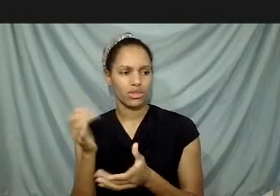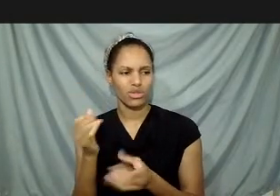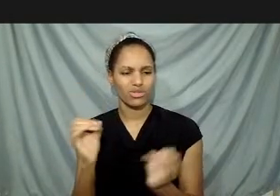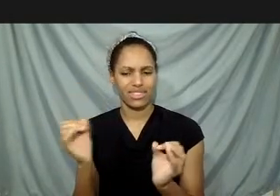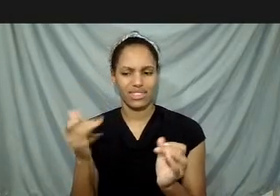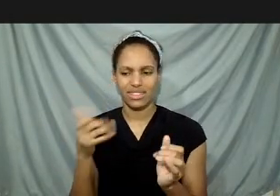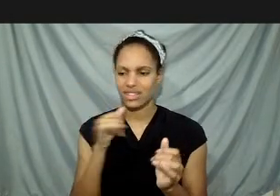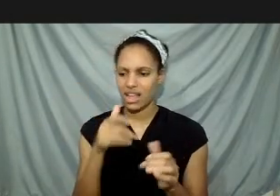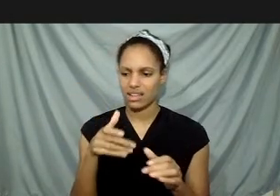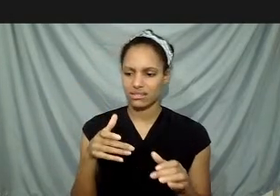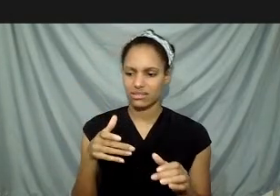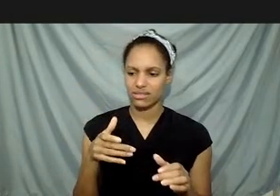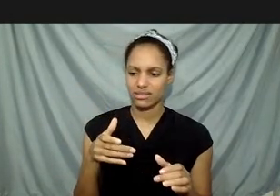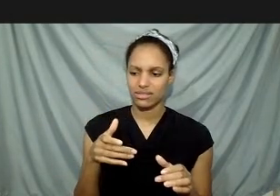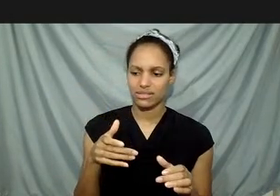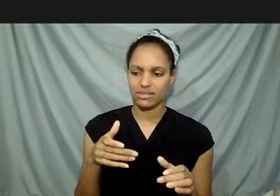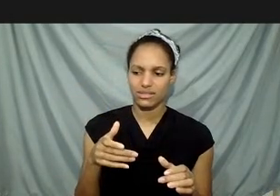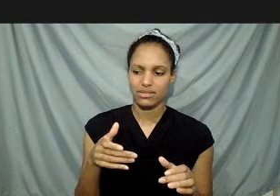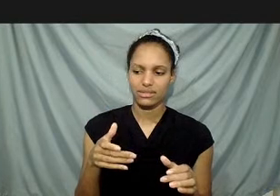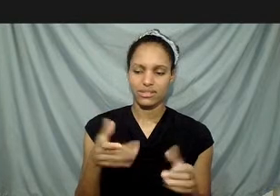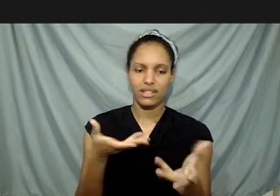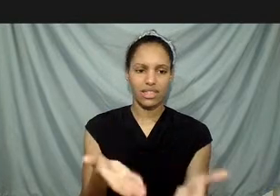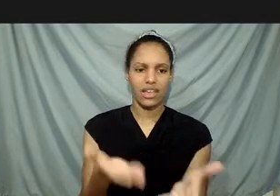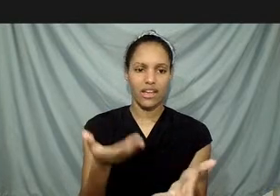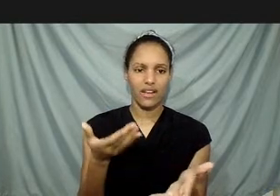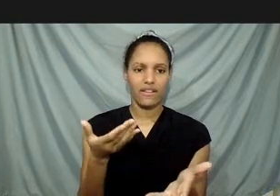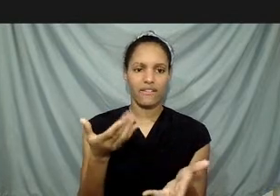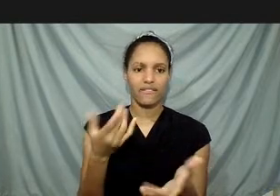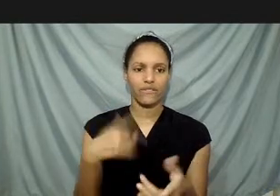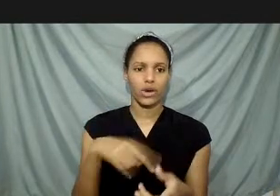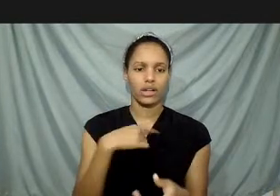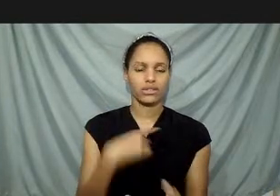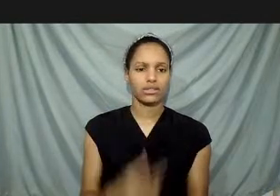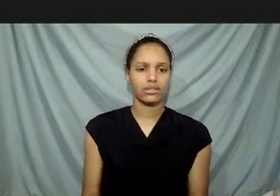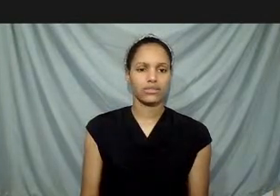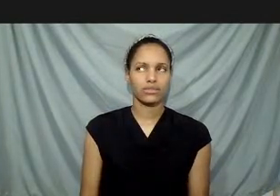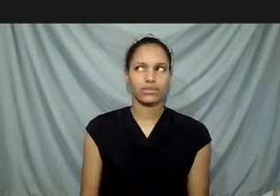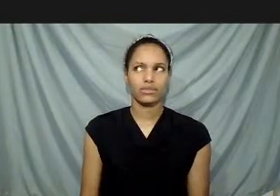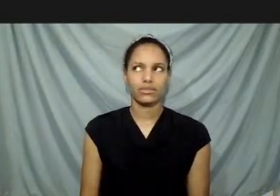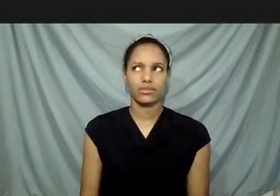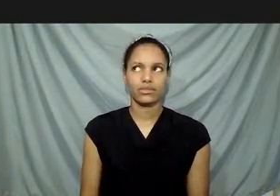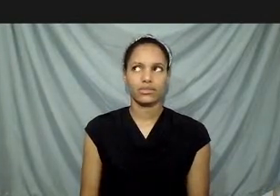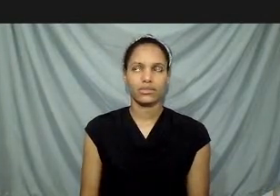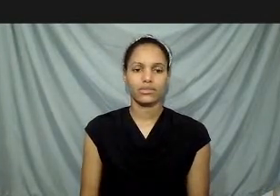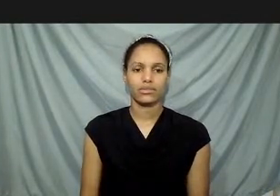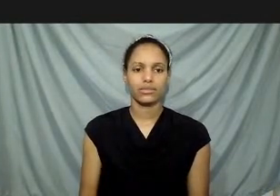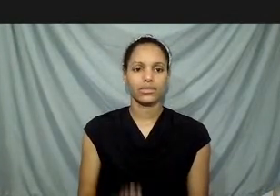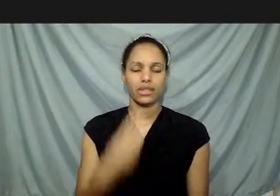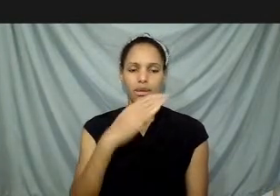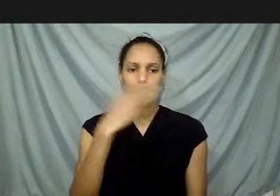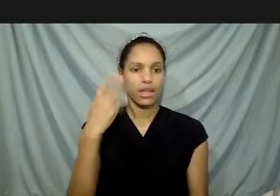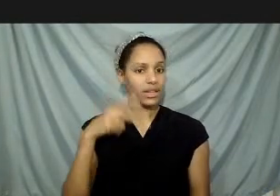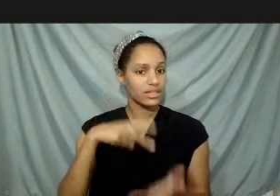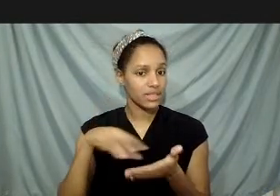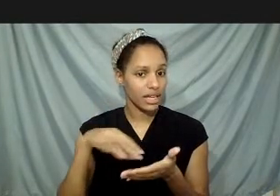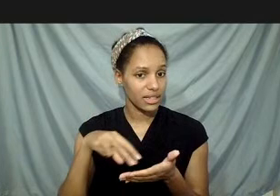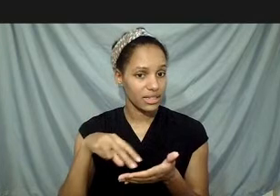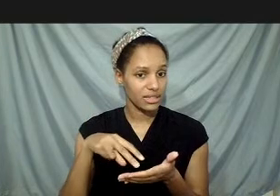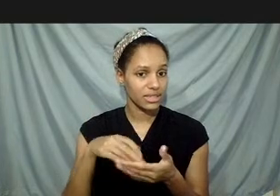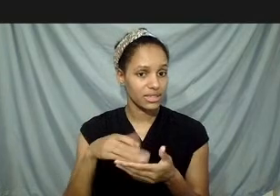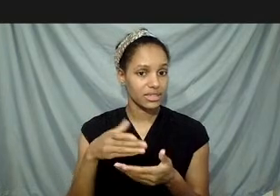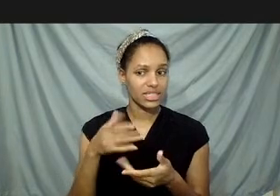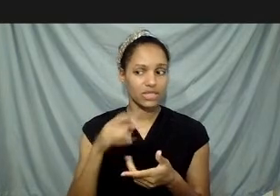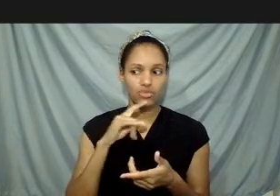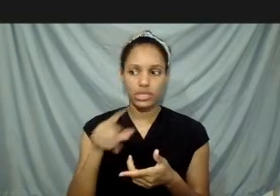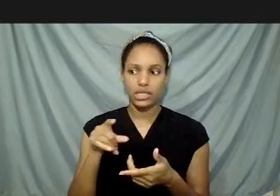us. Nothing, you know. And so Black dance it's reflected in all cultures.